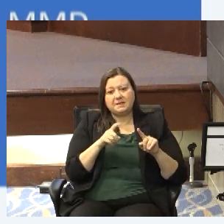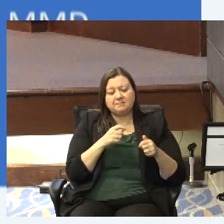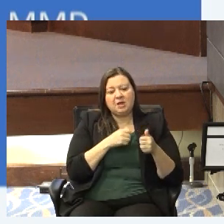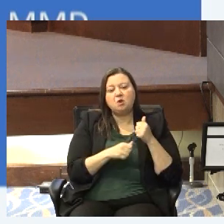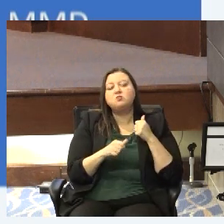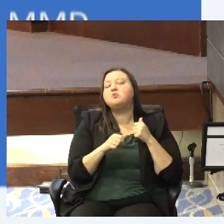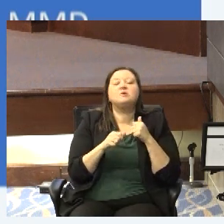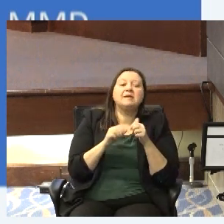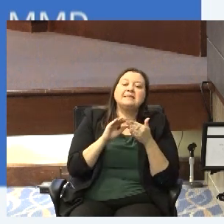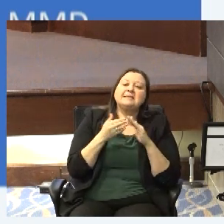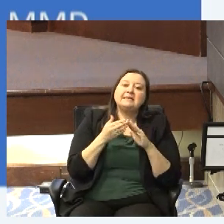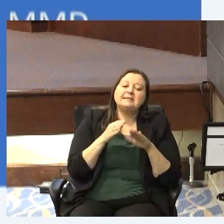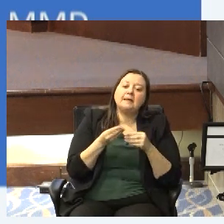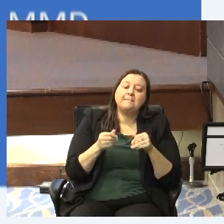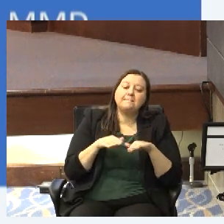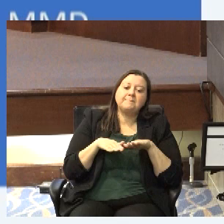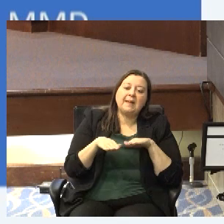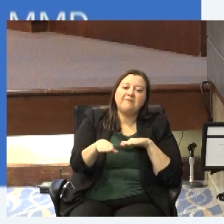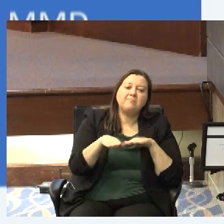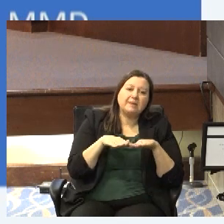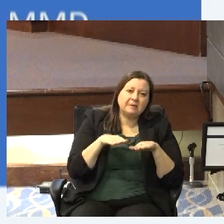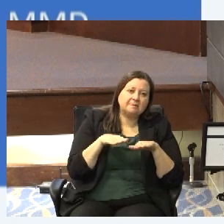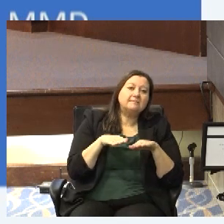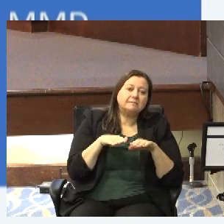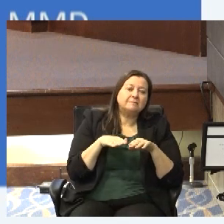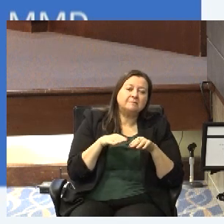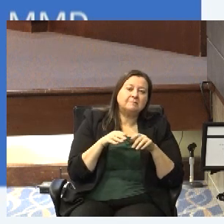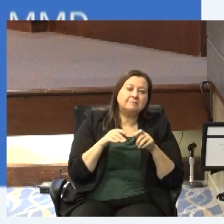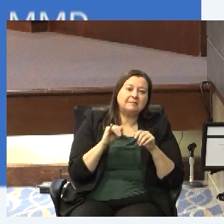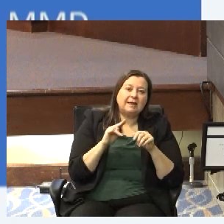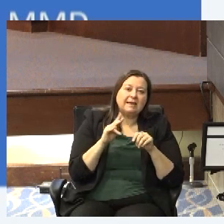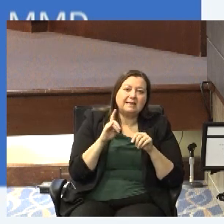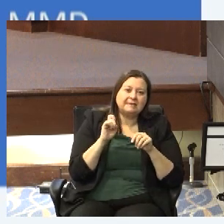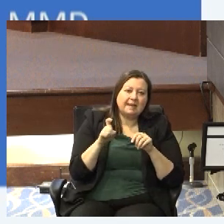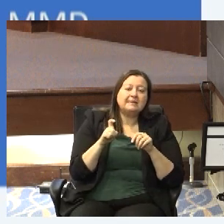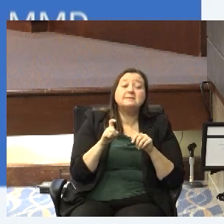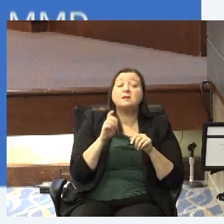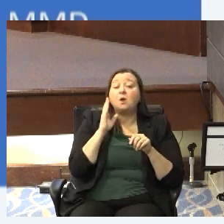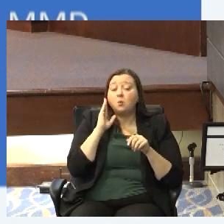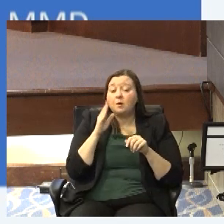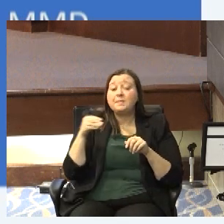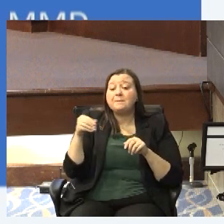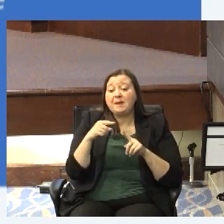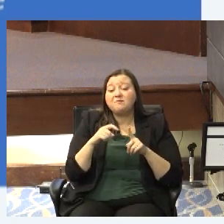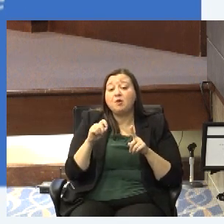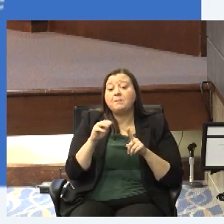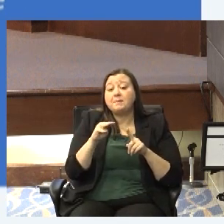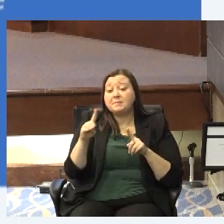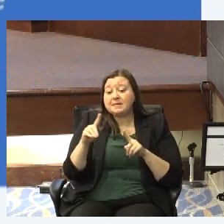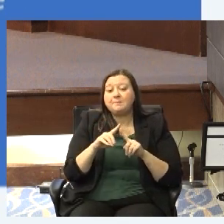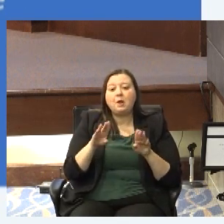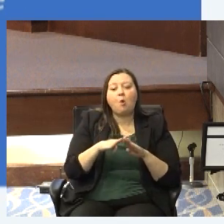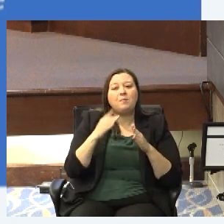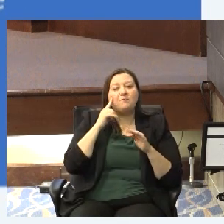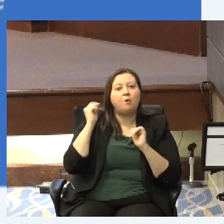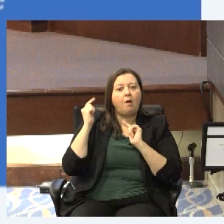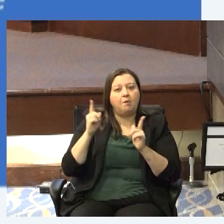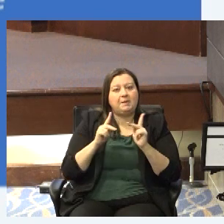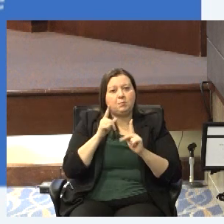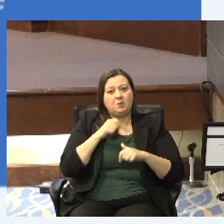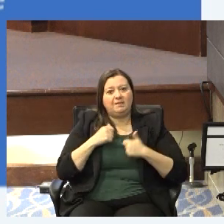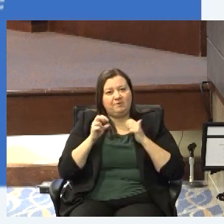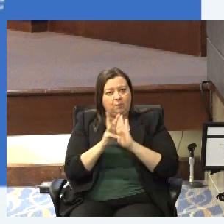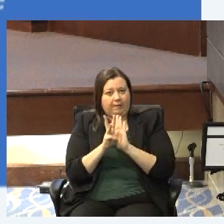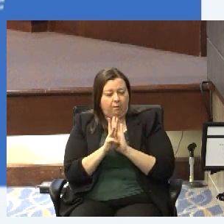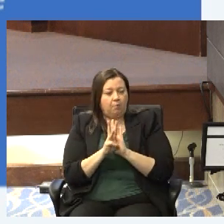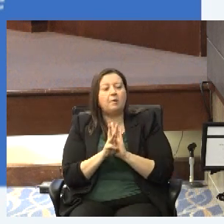index. The parks would be owned and maintained by the MMD, but they would be open to the public, all residents of Waco. This